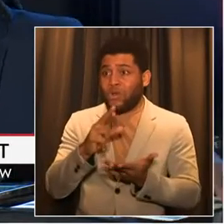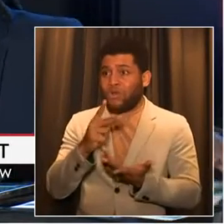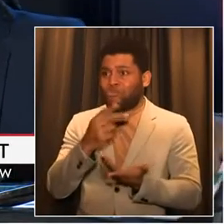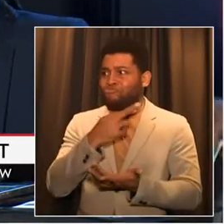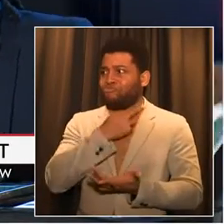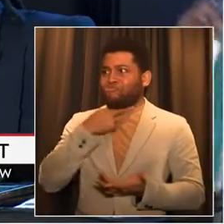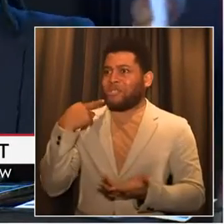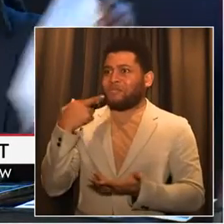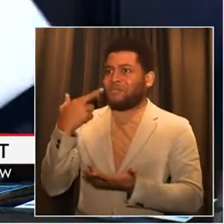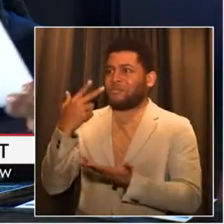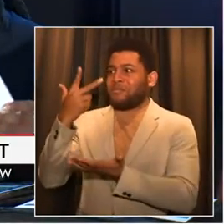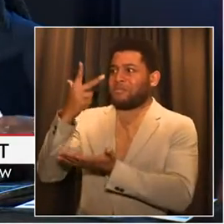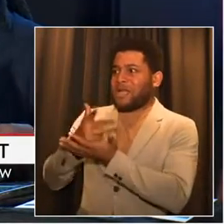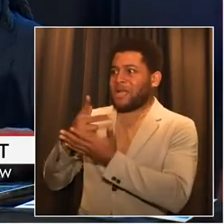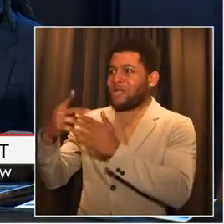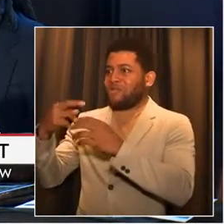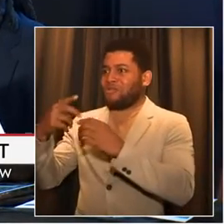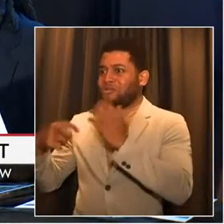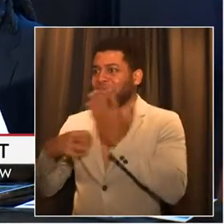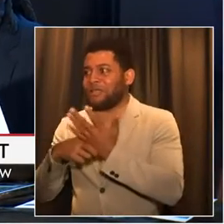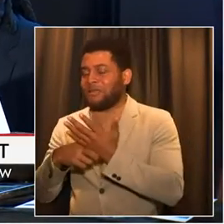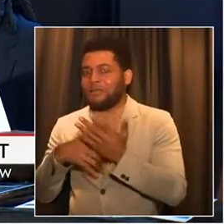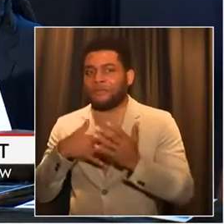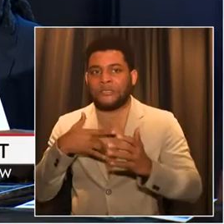there's a piece in here that speaks to